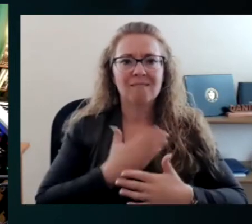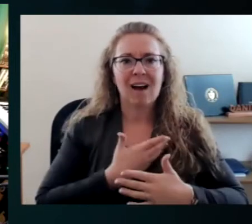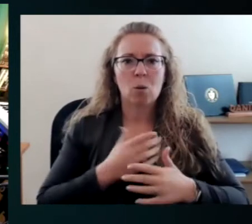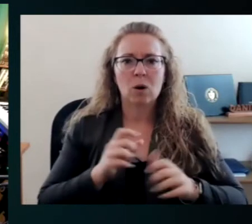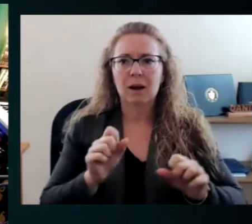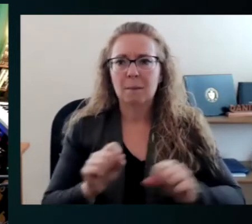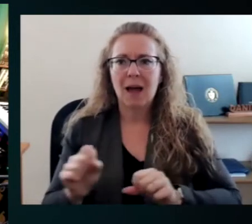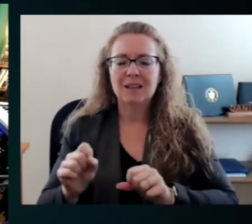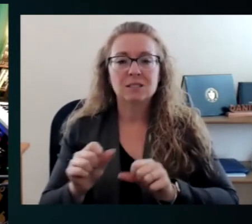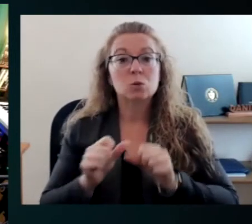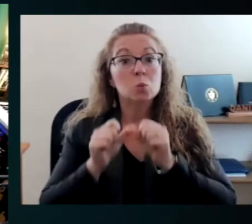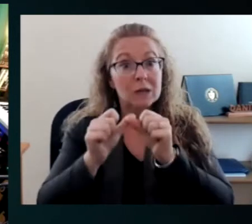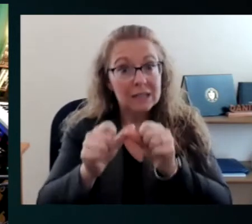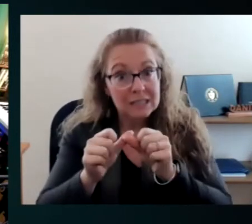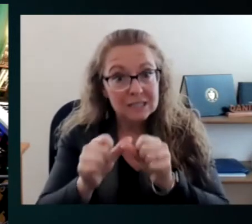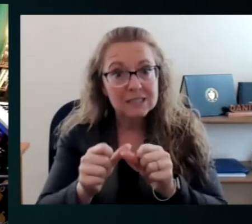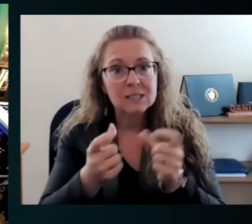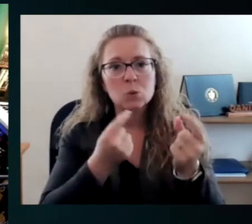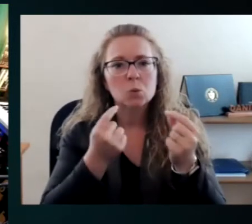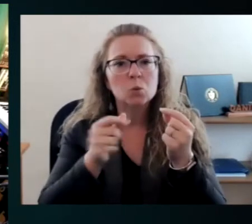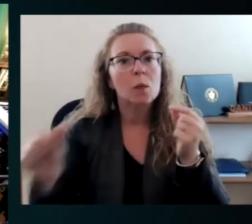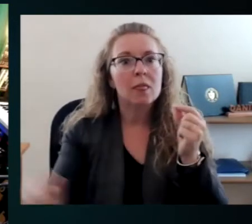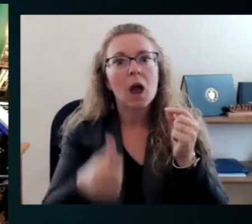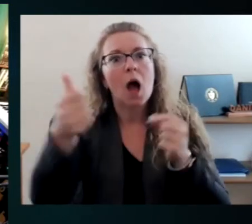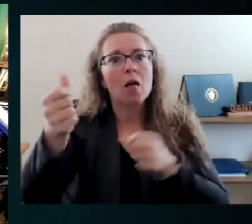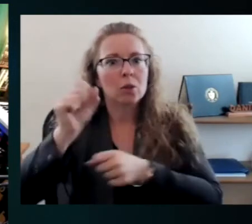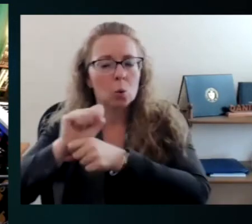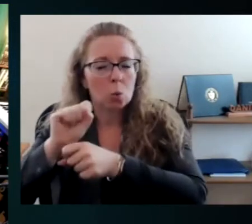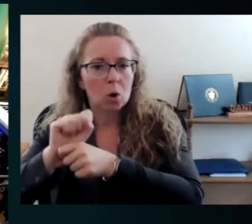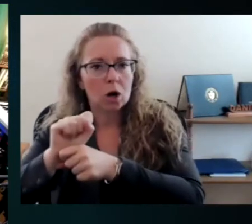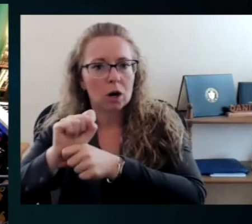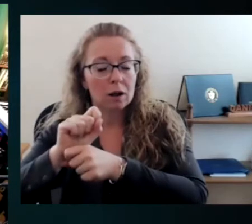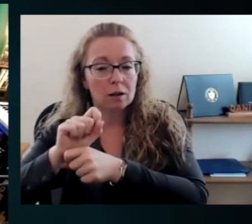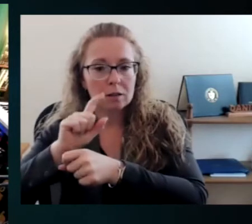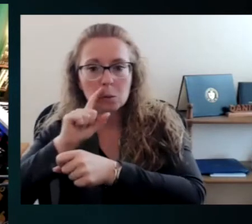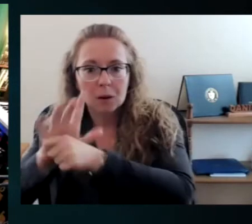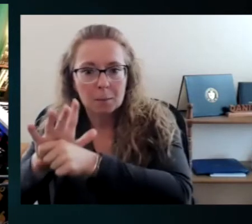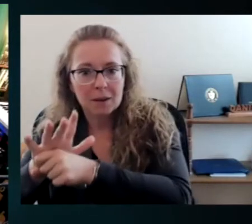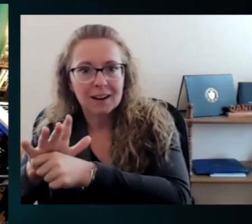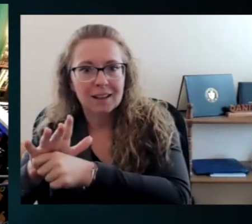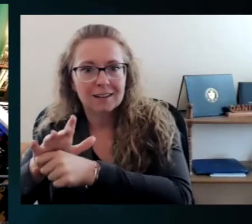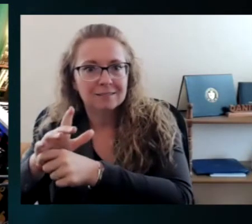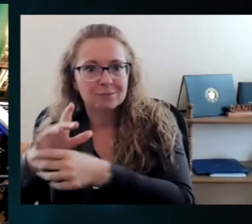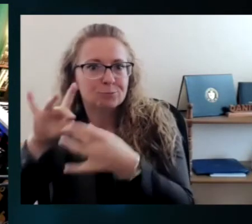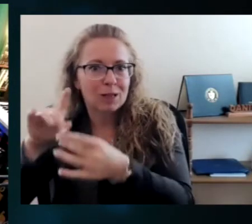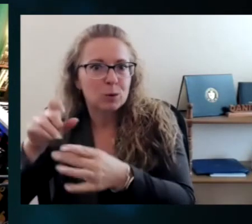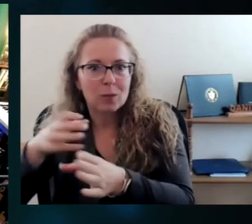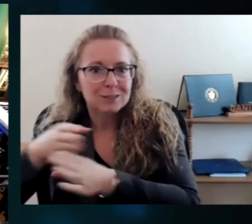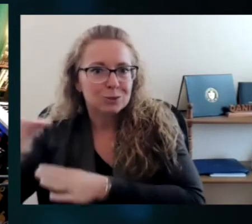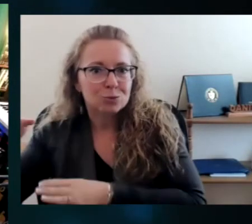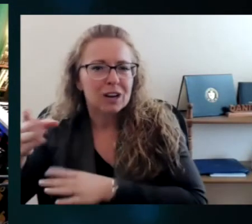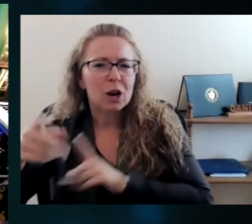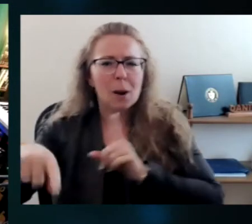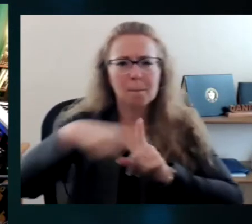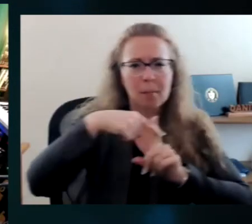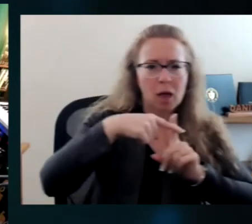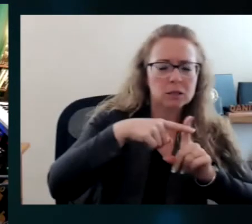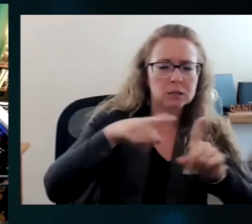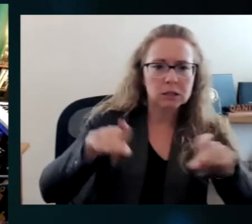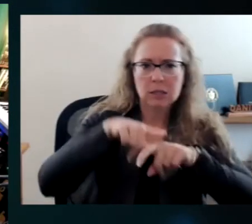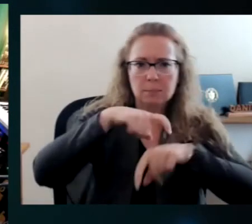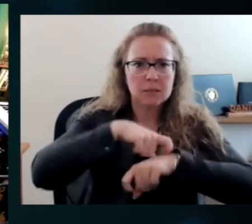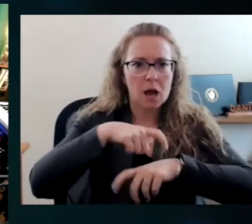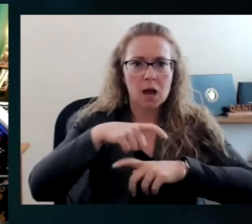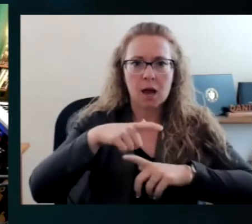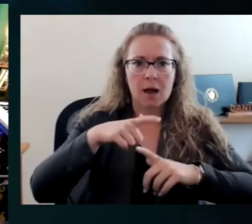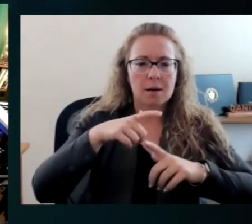continue to do the other work that we're all committed to doing, that we went into this career to do, and also